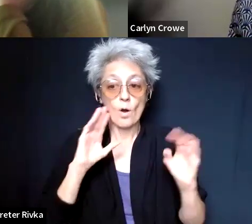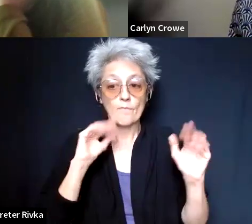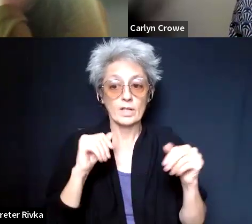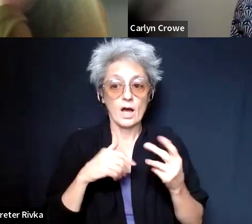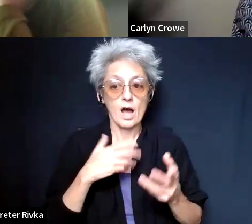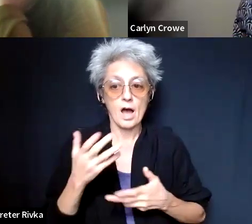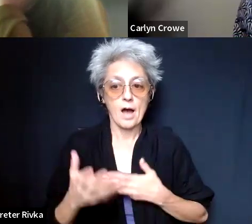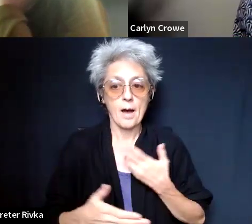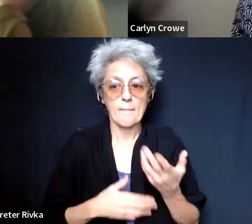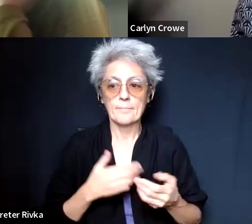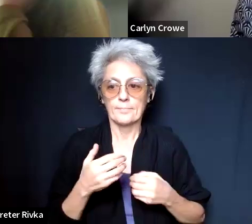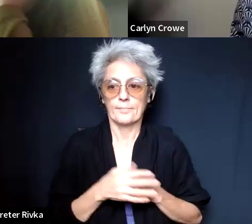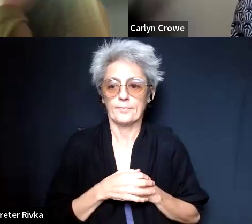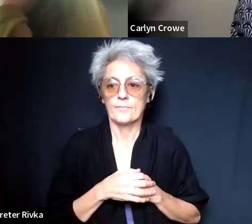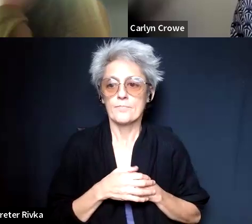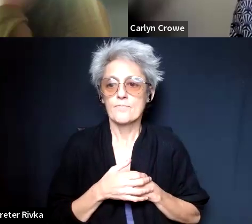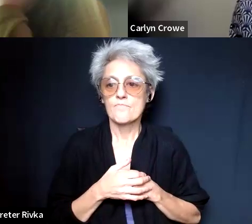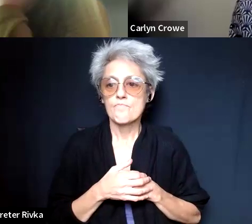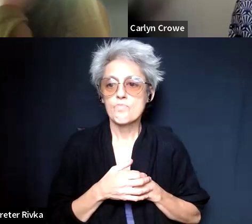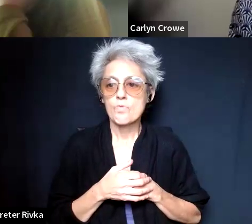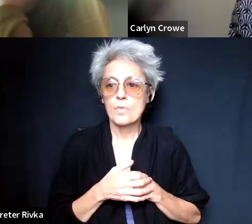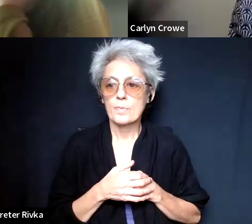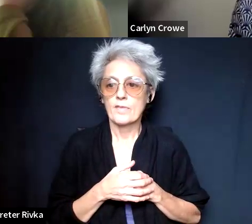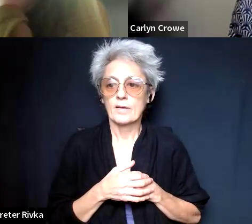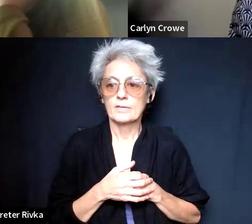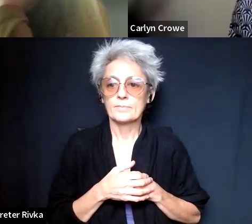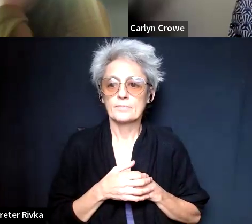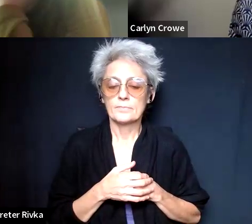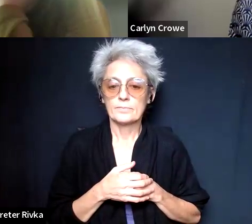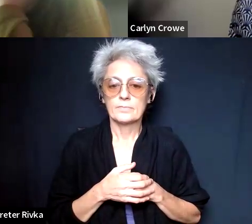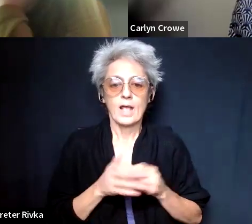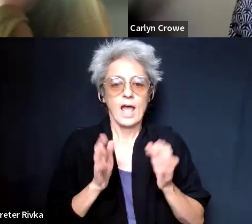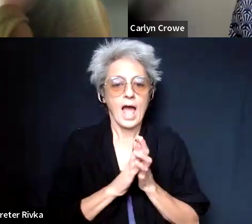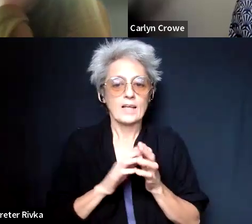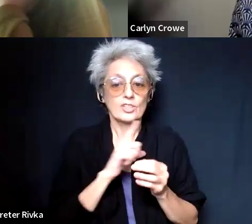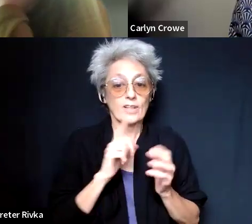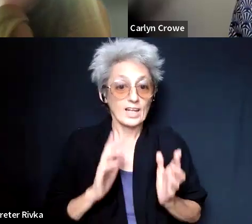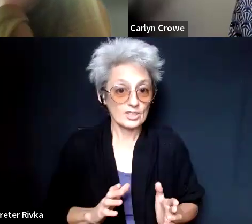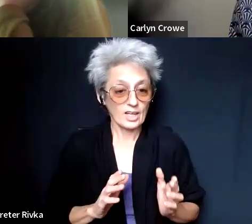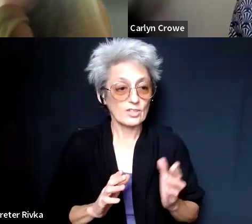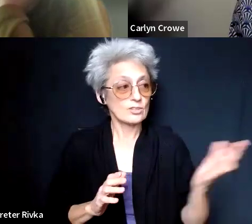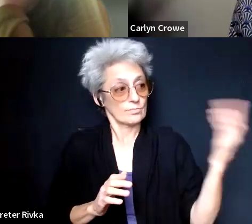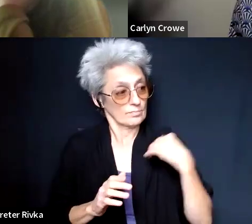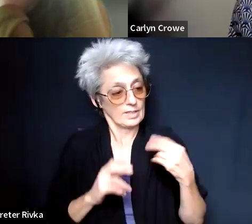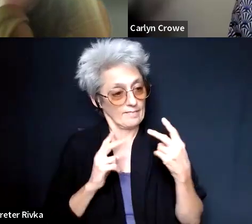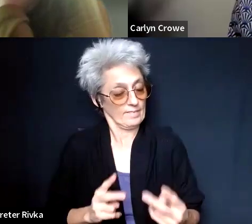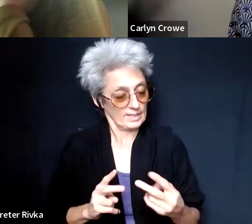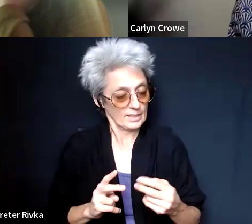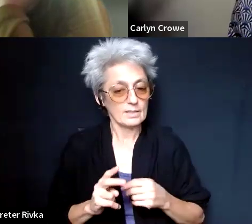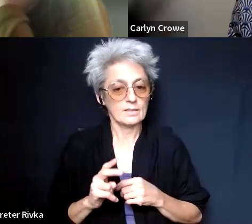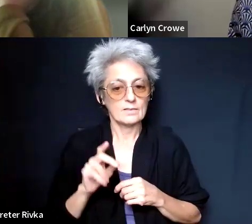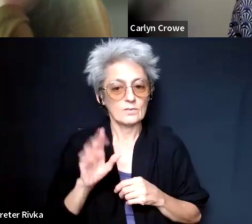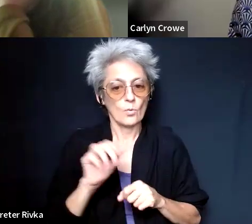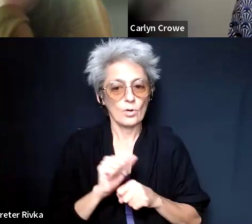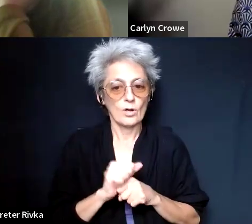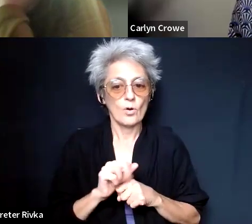it might spark some of you to ask your legislators to visit you at work, or your son